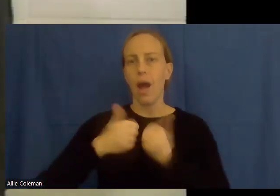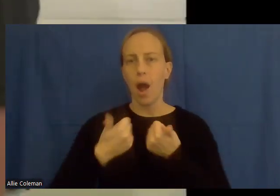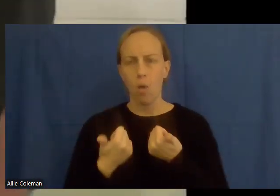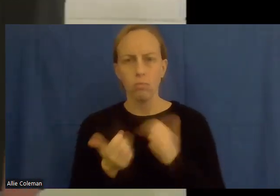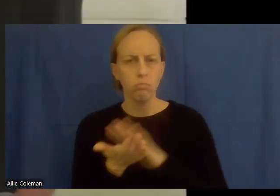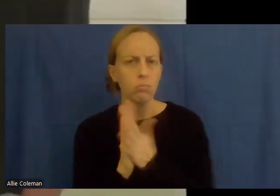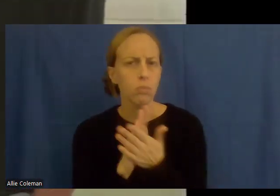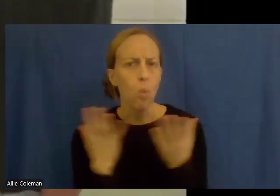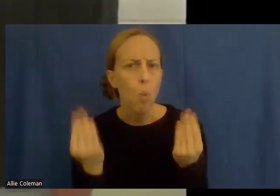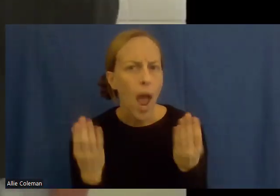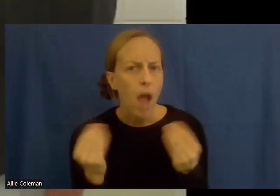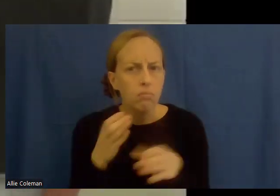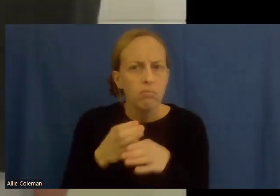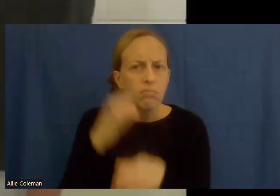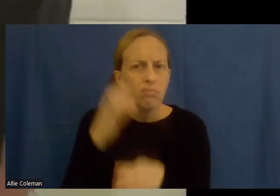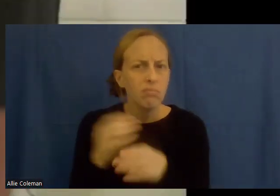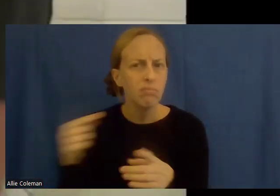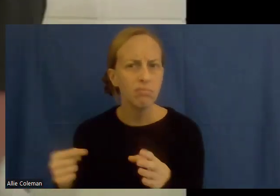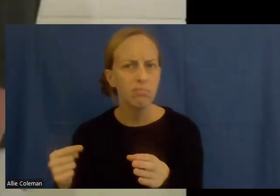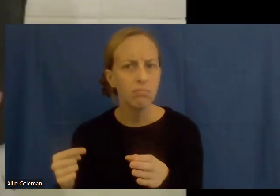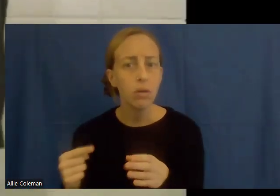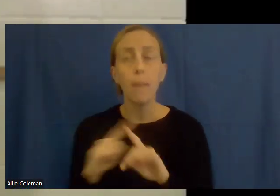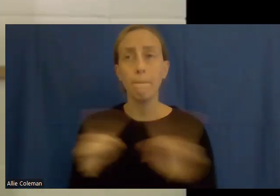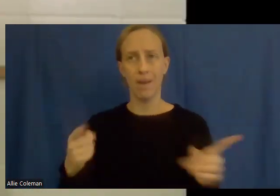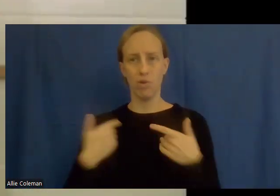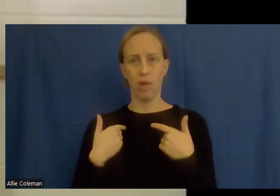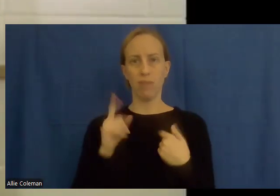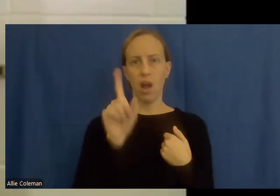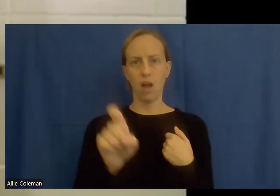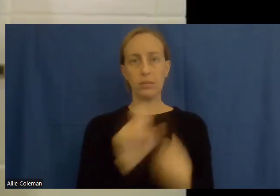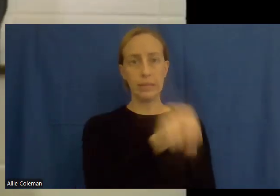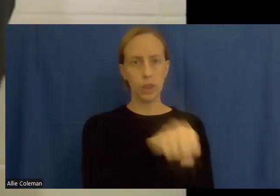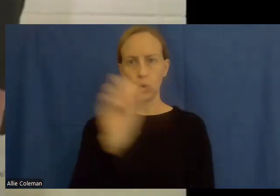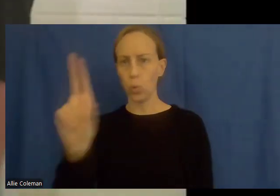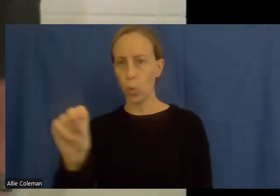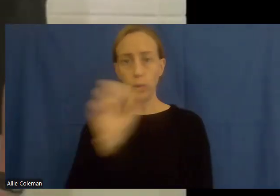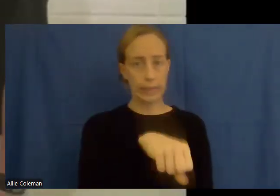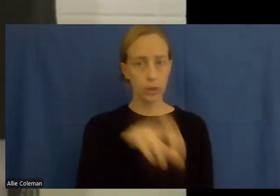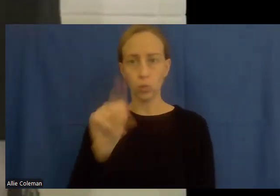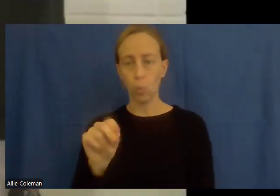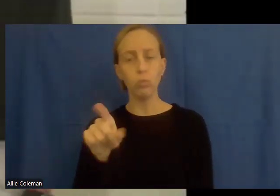how it is. And I said, you can only tell me, or you can only ask me questions that end in yes and no. And we sat there for